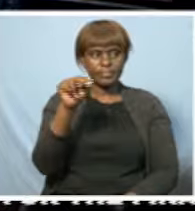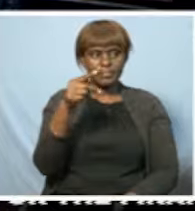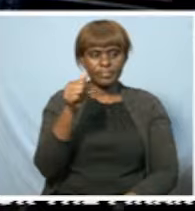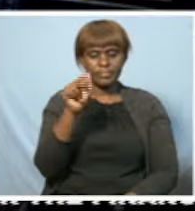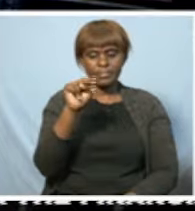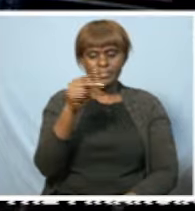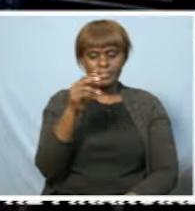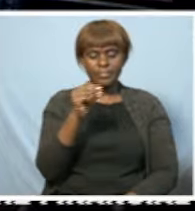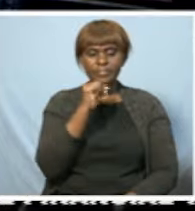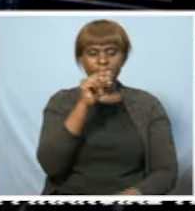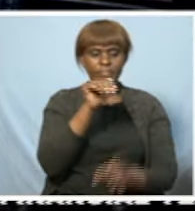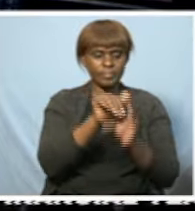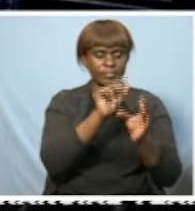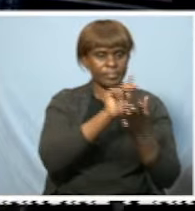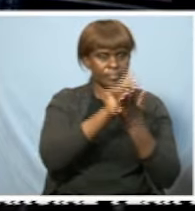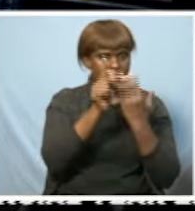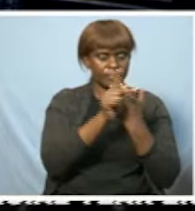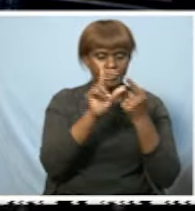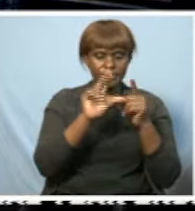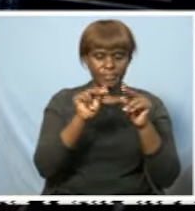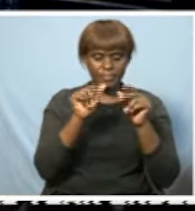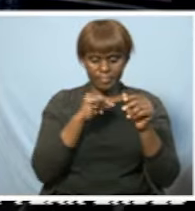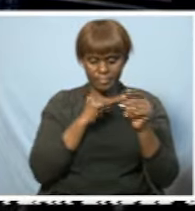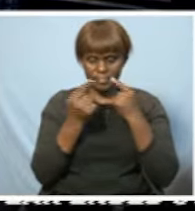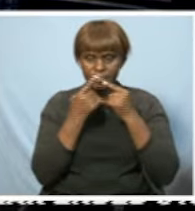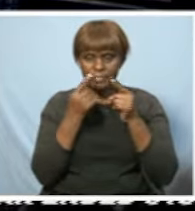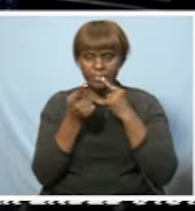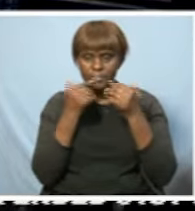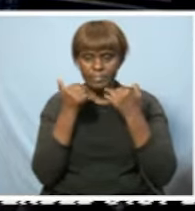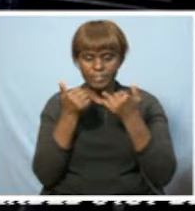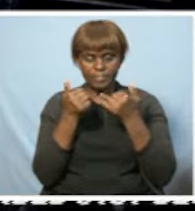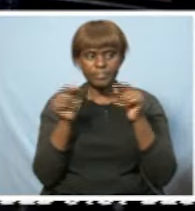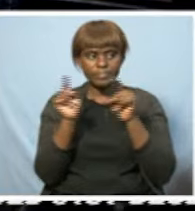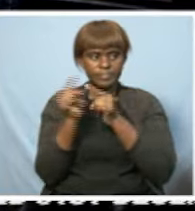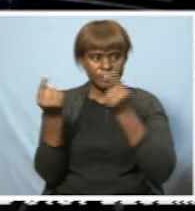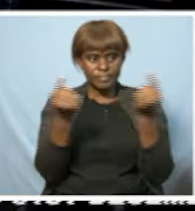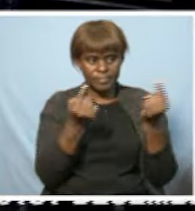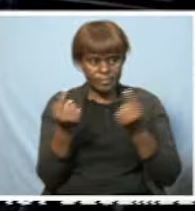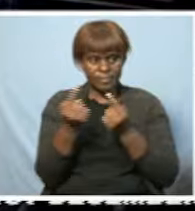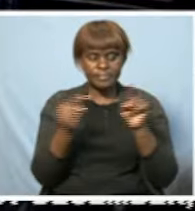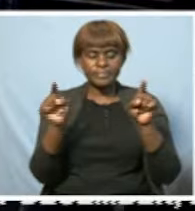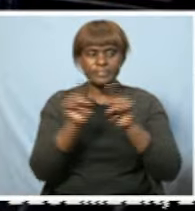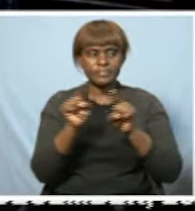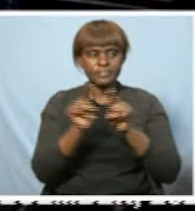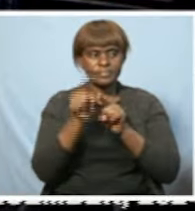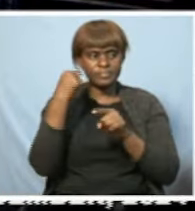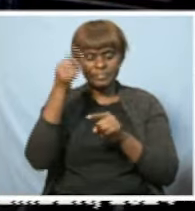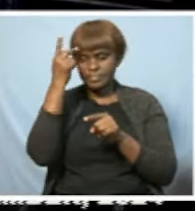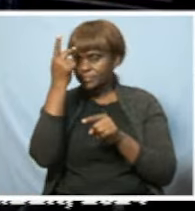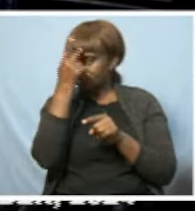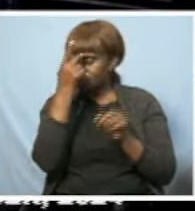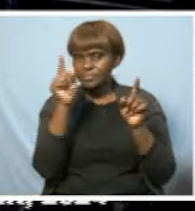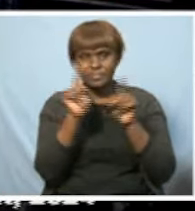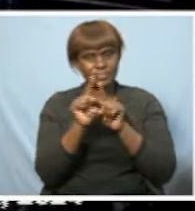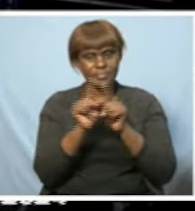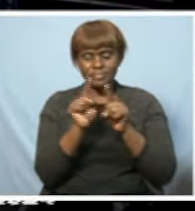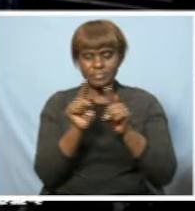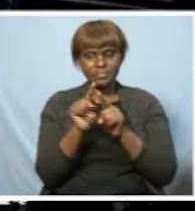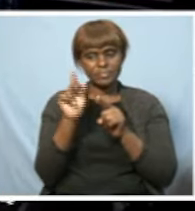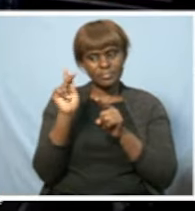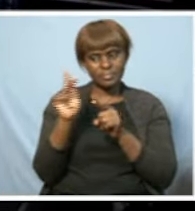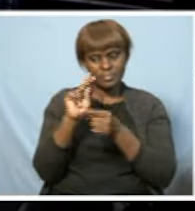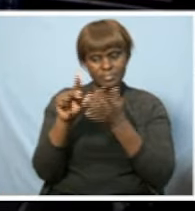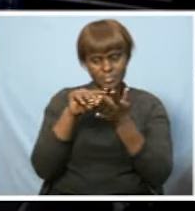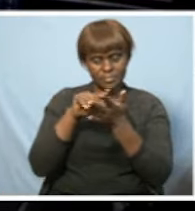Kaoma. As we speak, of course, I think the scenario is almost the same as for PETAUKE. Kaoma Central